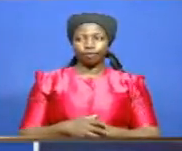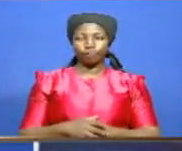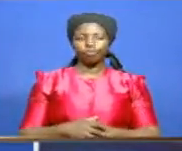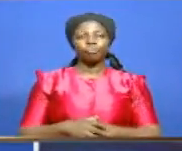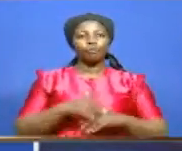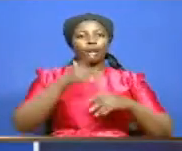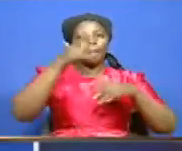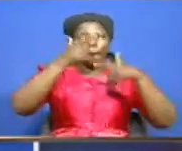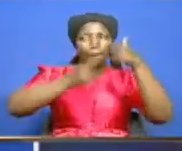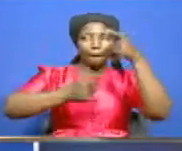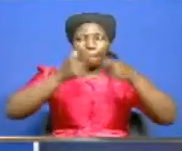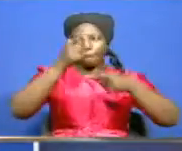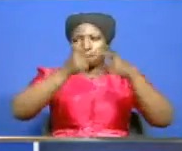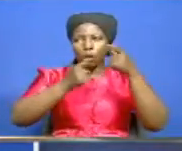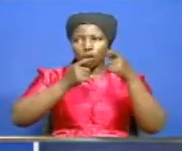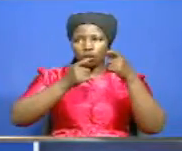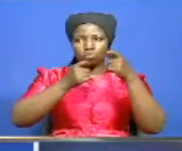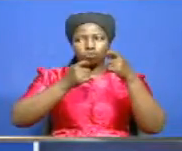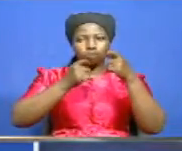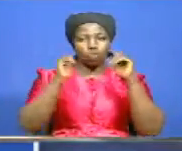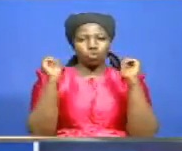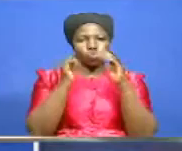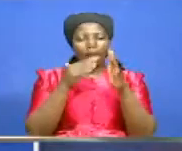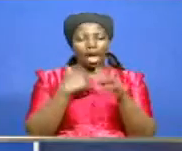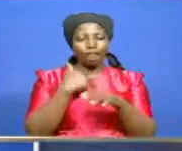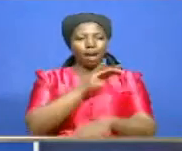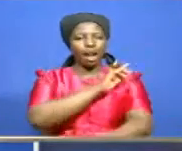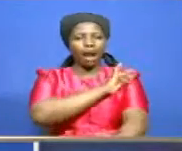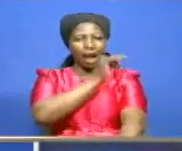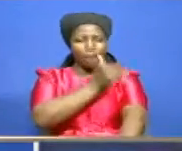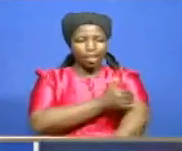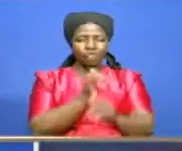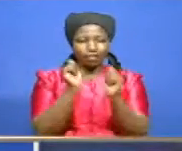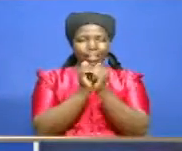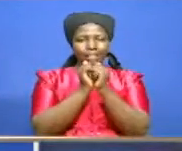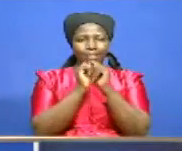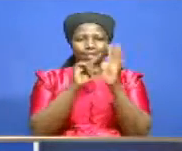The milk cooler has a capacity of 10,000 liters.